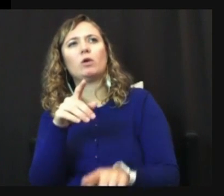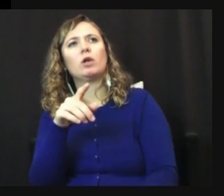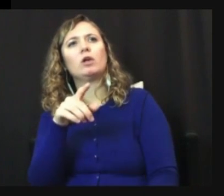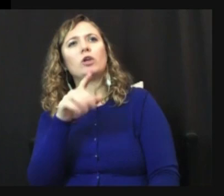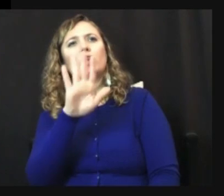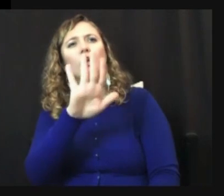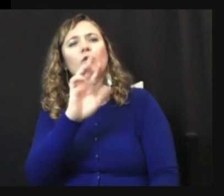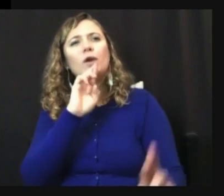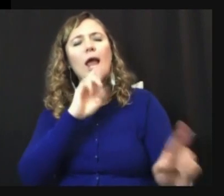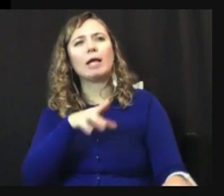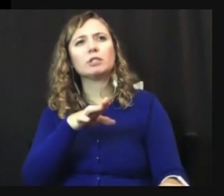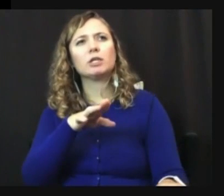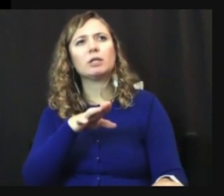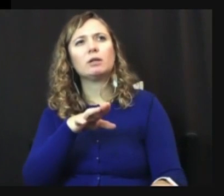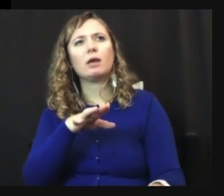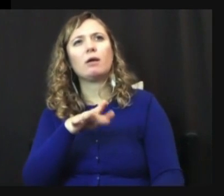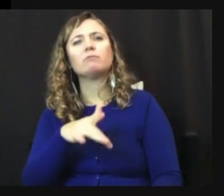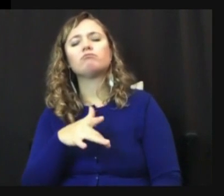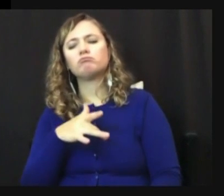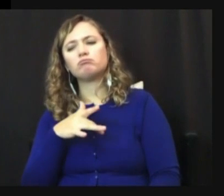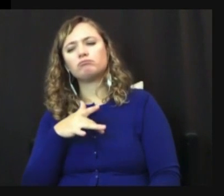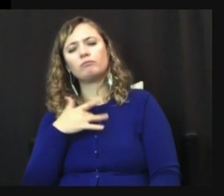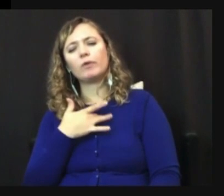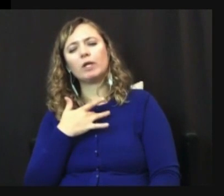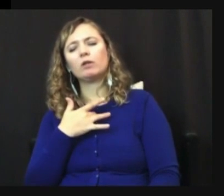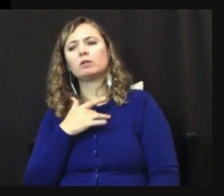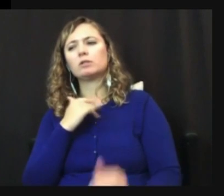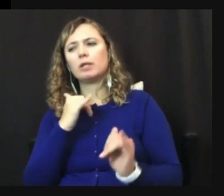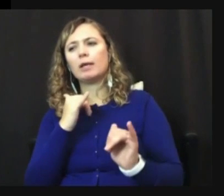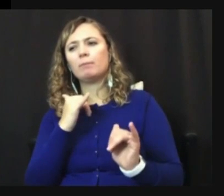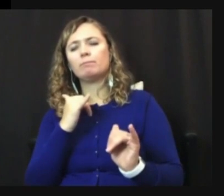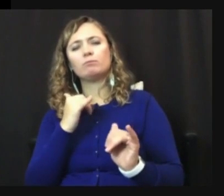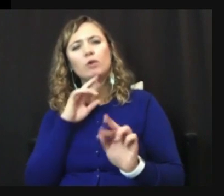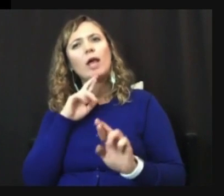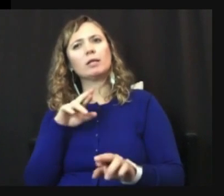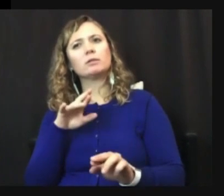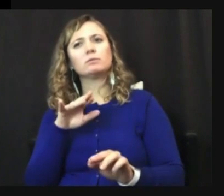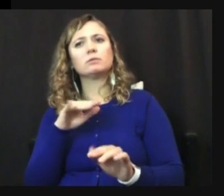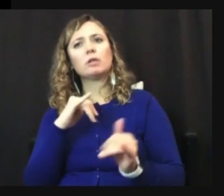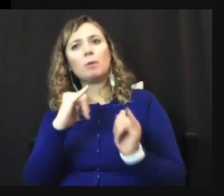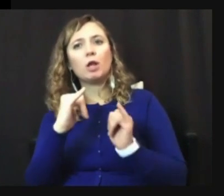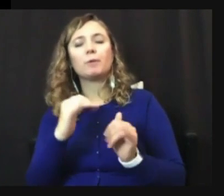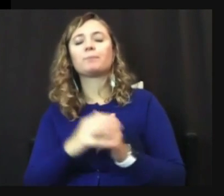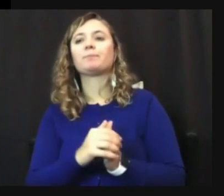Well, what if everyone around you is using completely different body language than you?